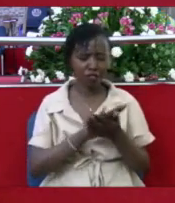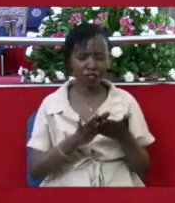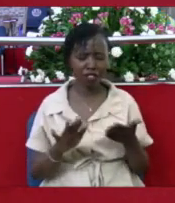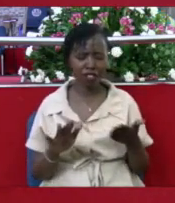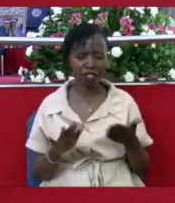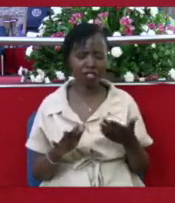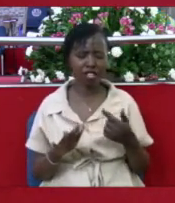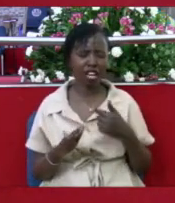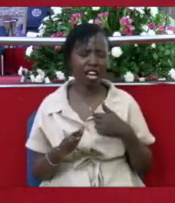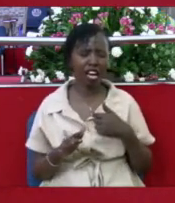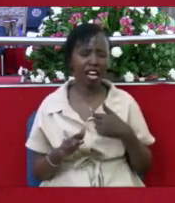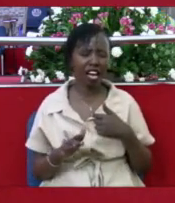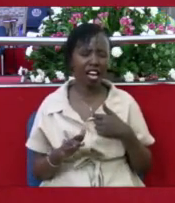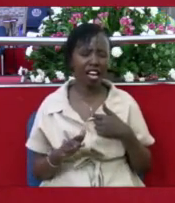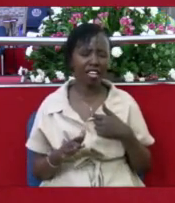I ask for forgiveness.